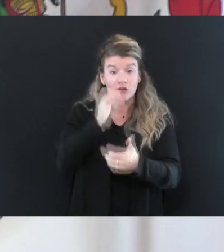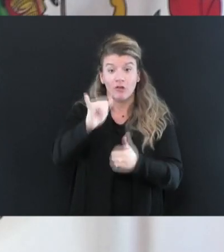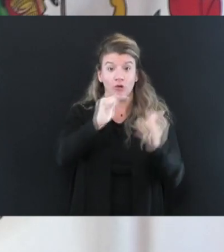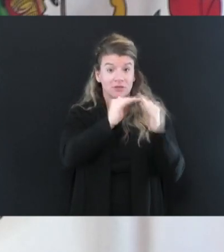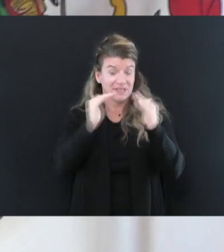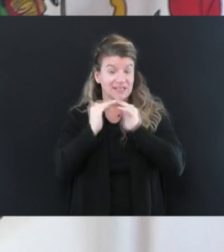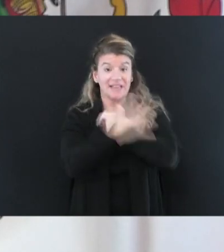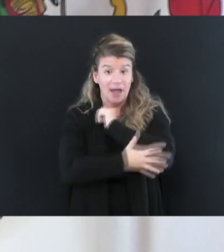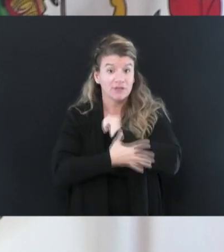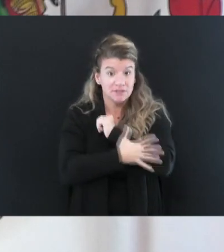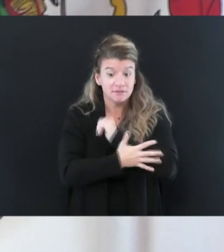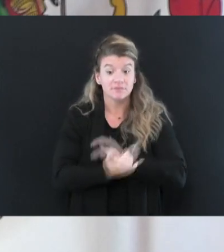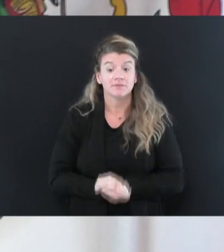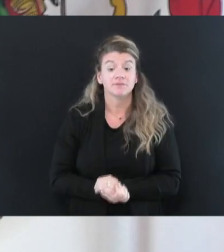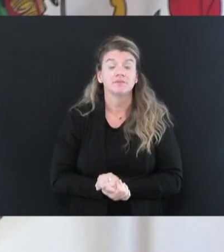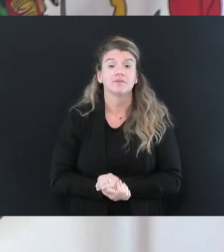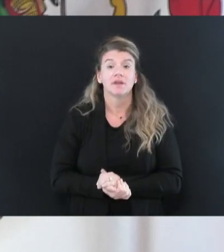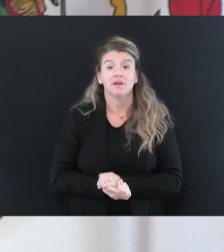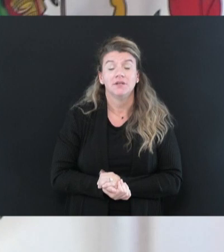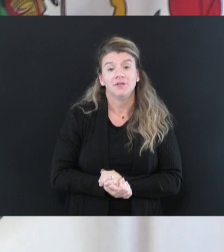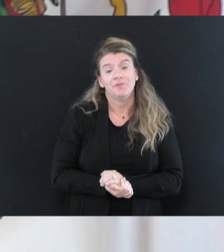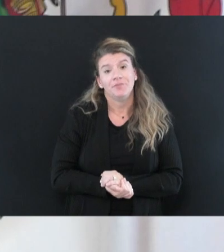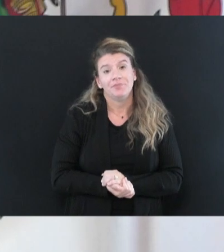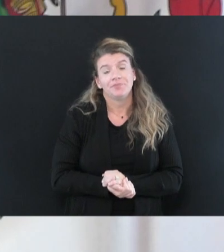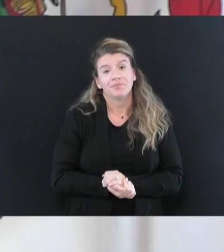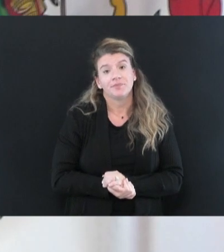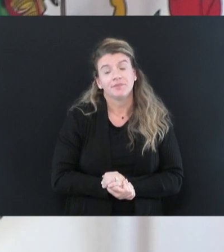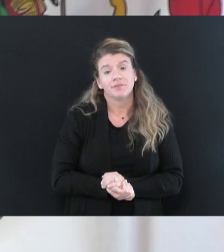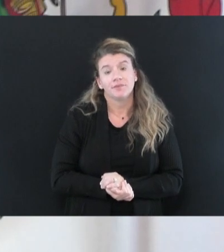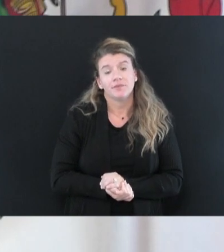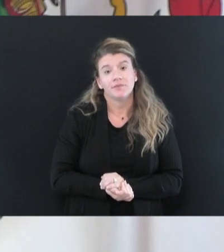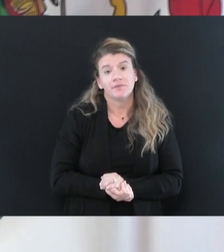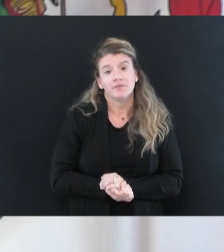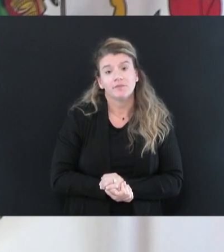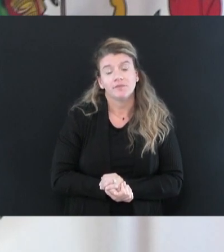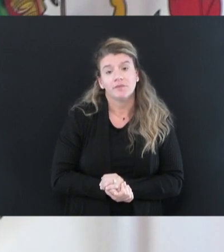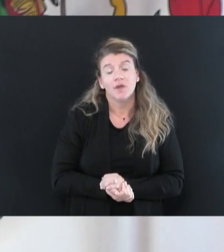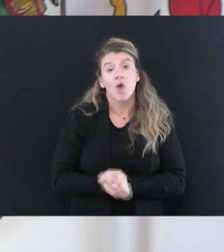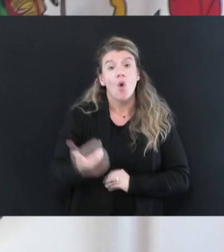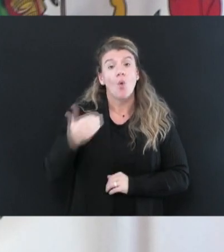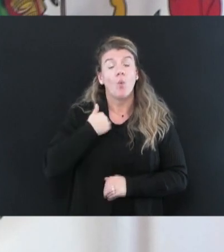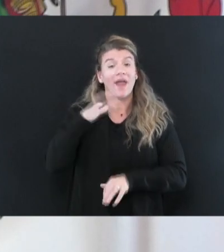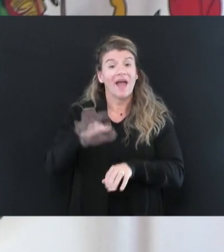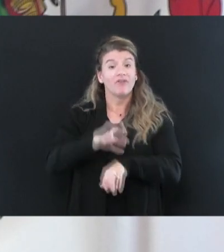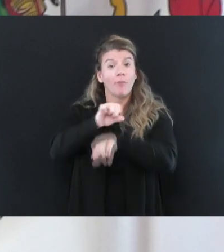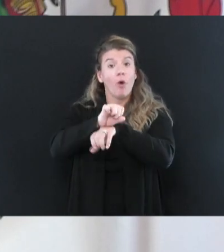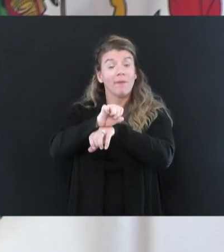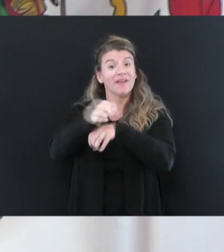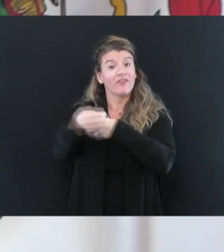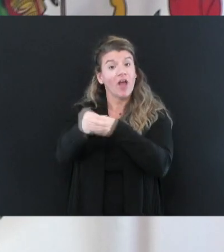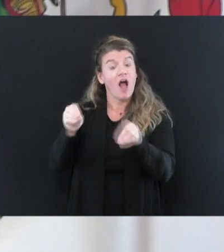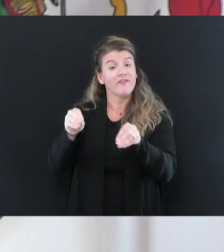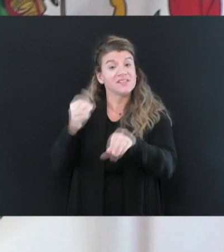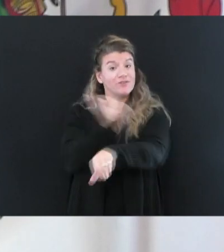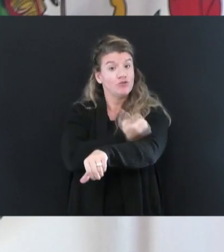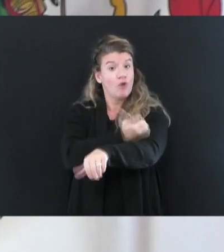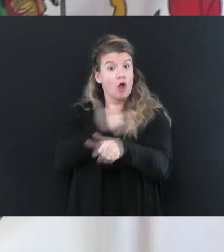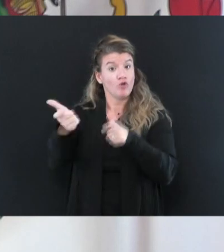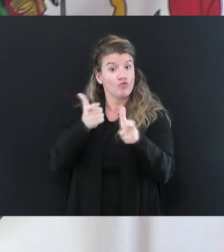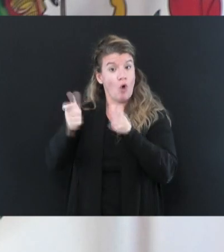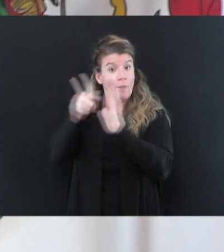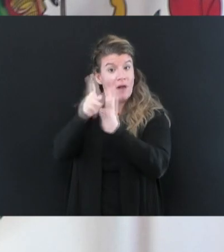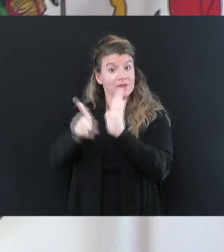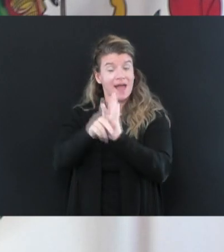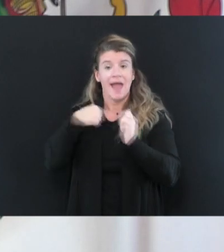counties. We have an appointment to the Office of Drug Control Policy today, and I am announcing with